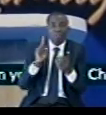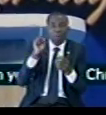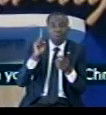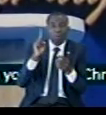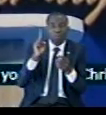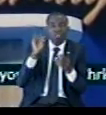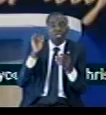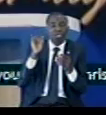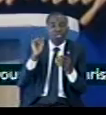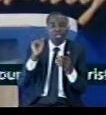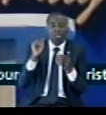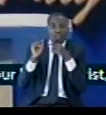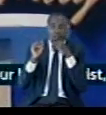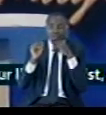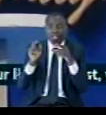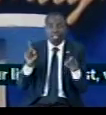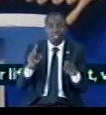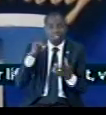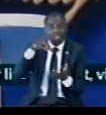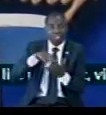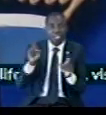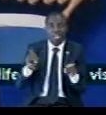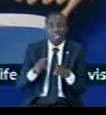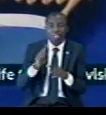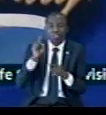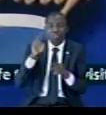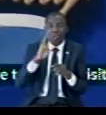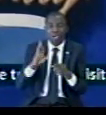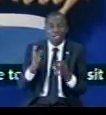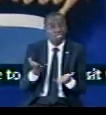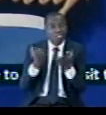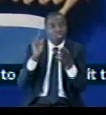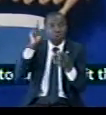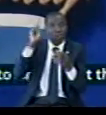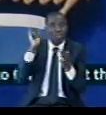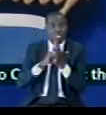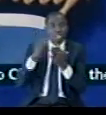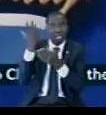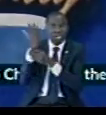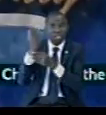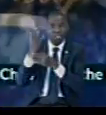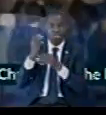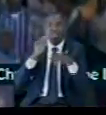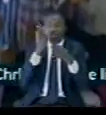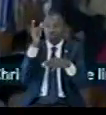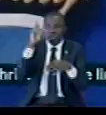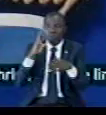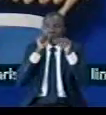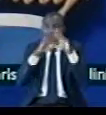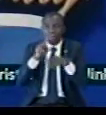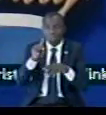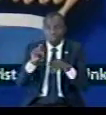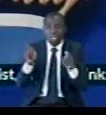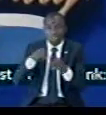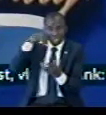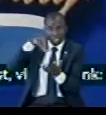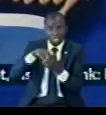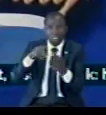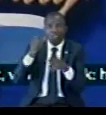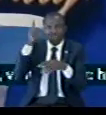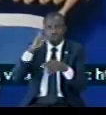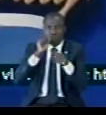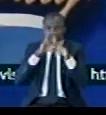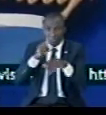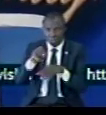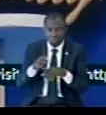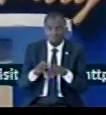That's right. That's right. God bless you there. God bless you there. God bless you there. Stand up right there